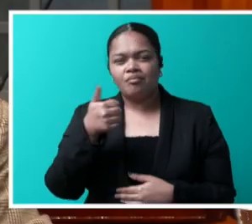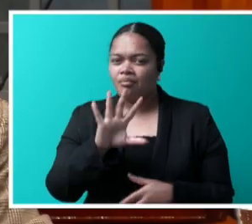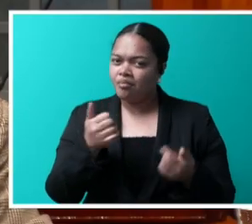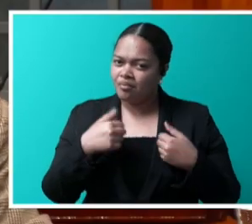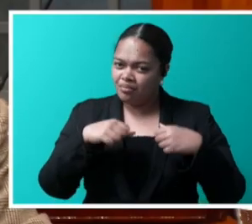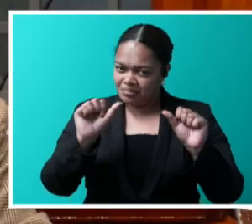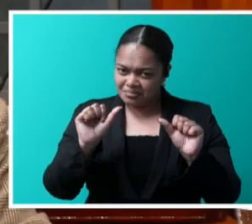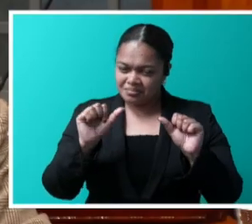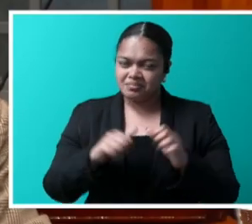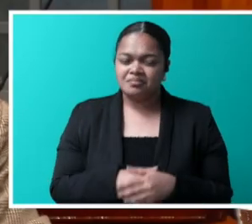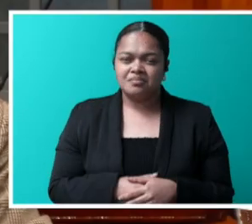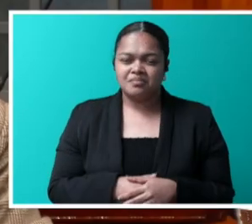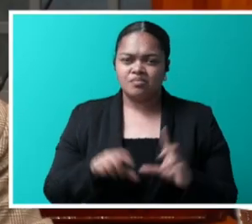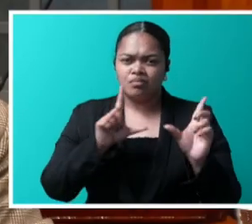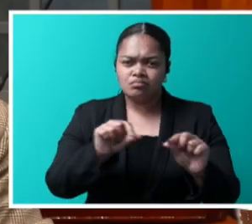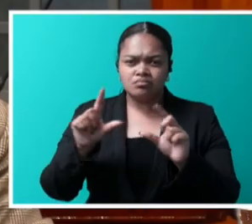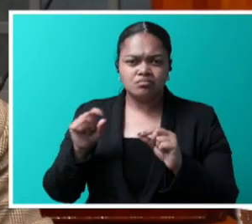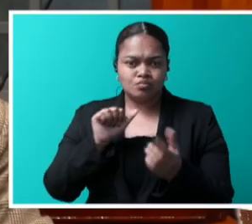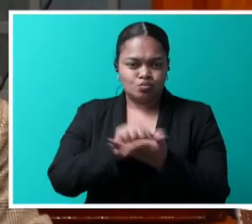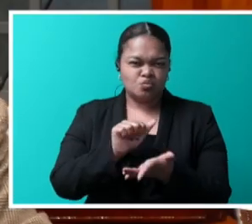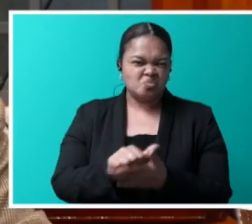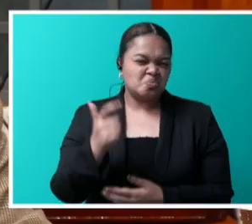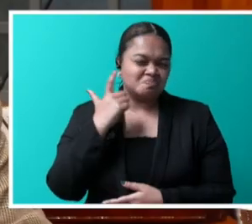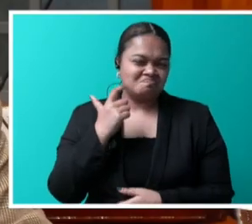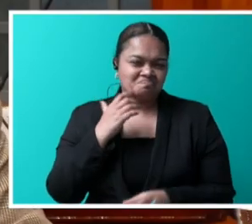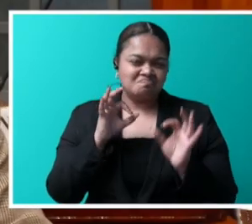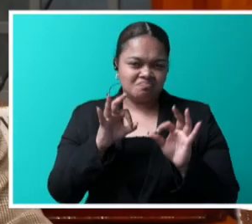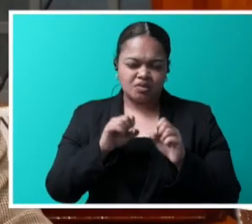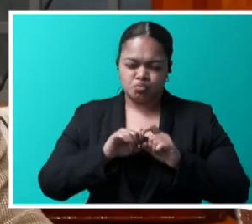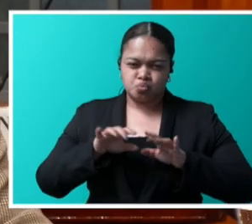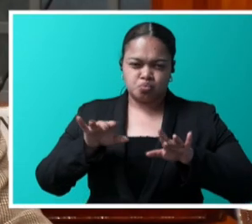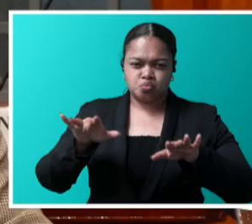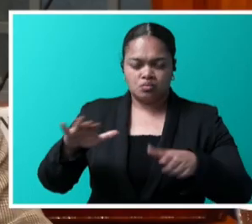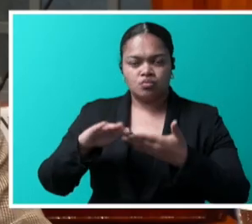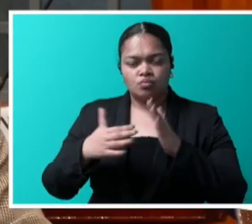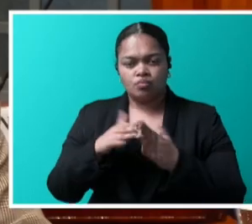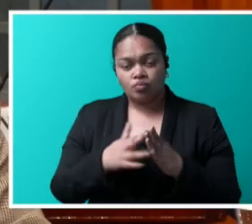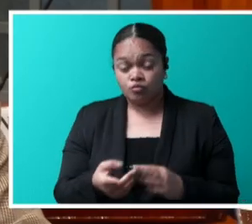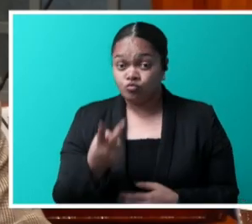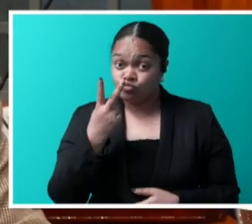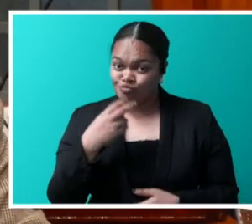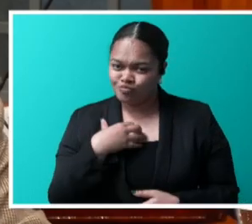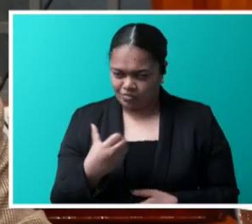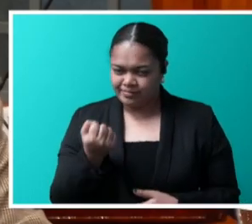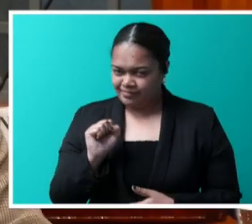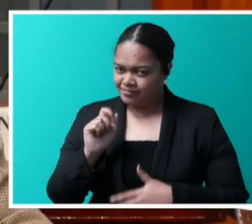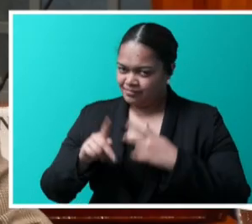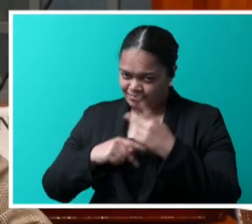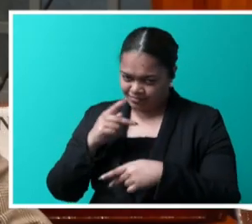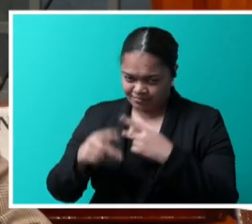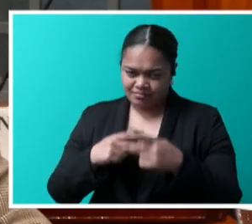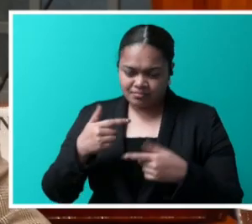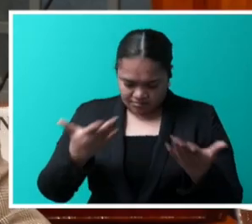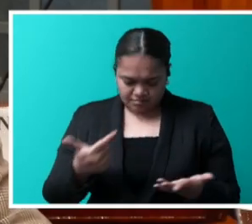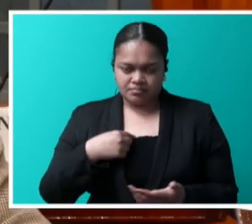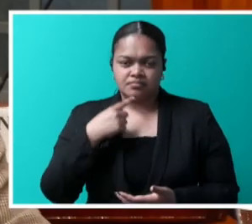drilled, producing adequate water for our communities. 2 more are in progress as I speak, and